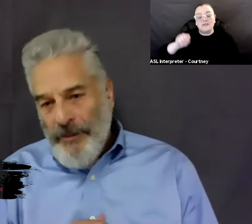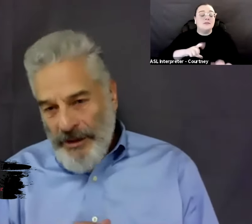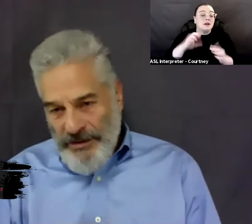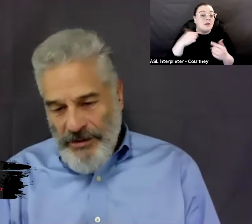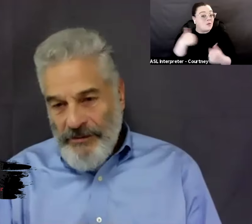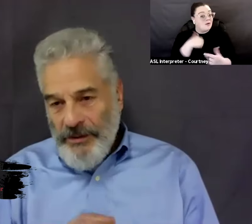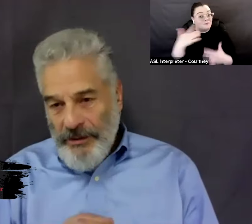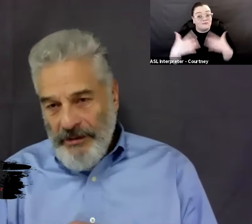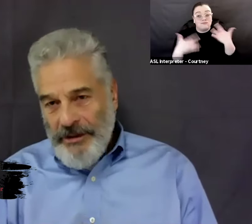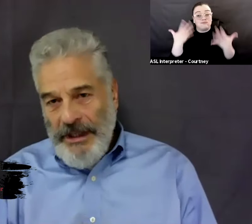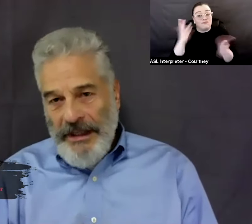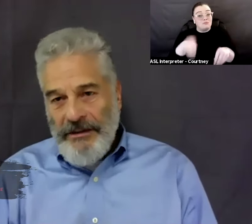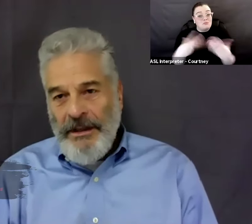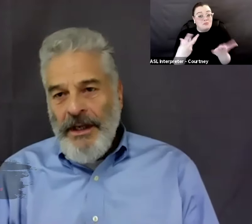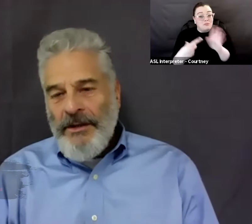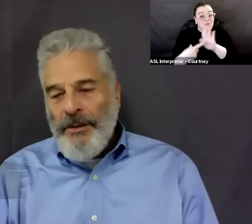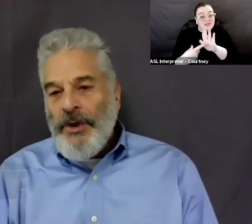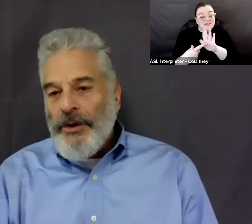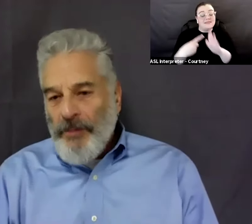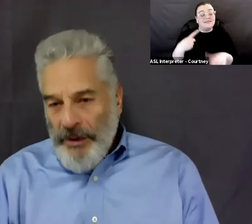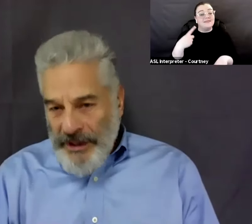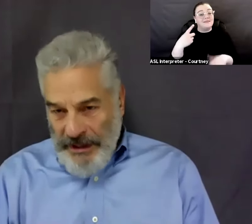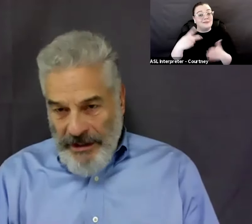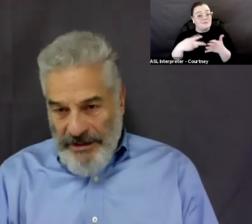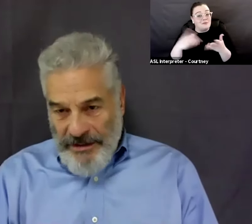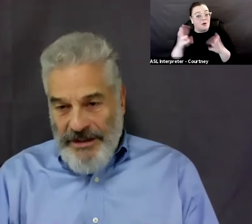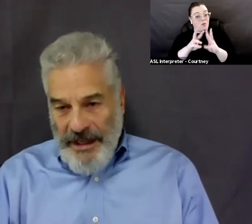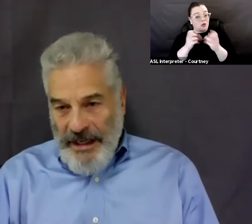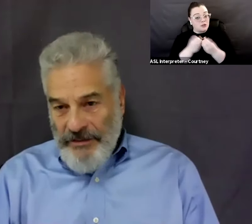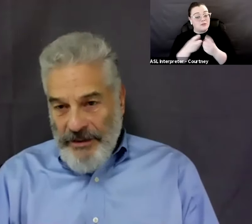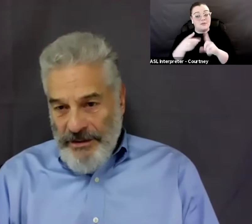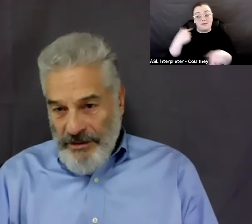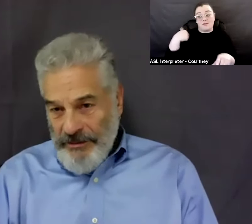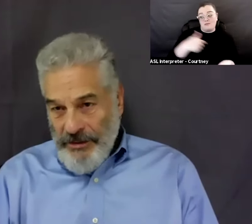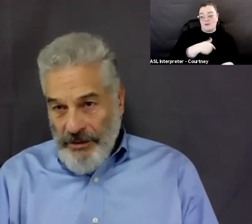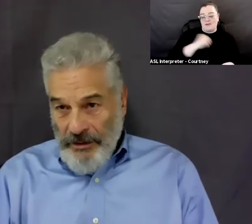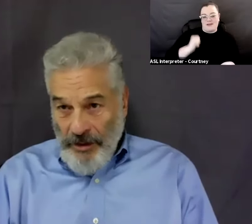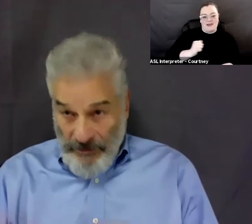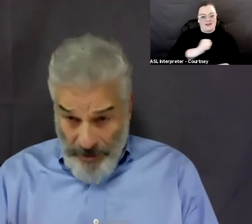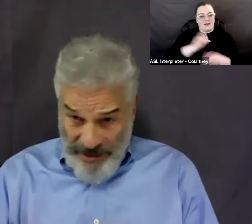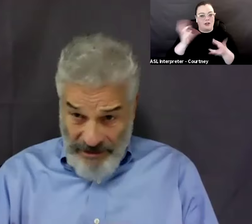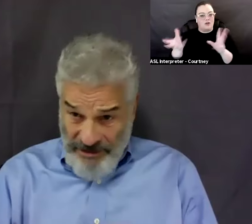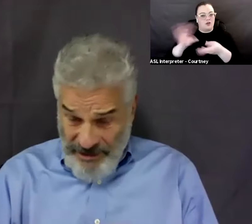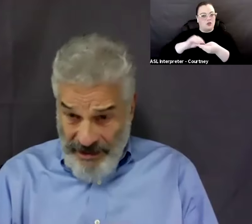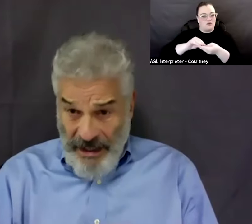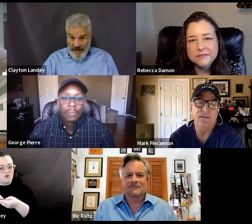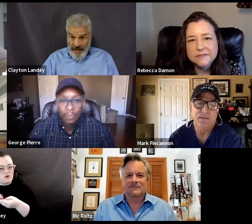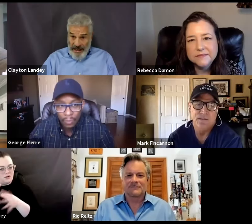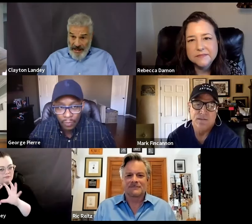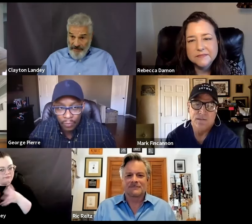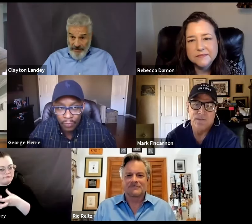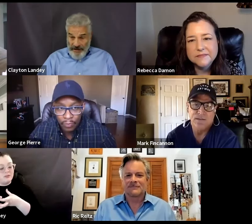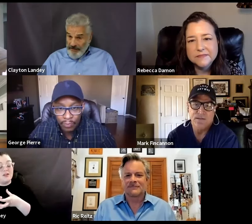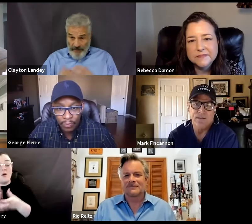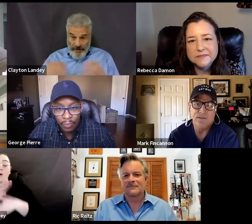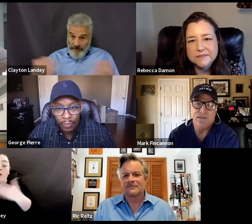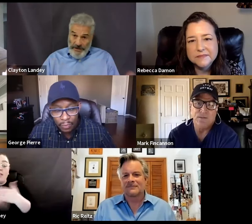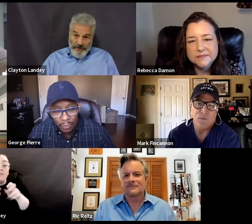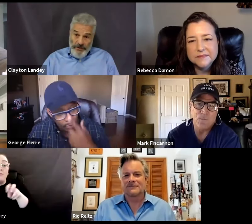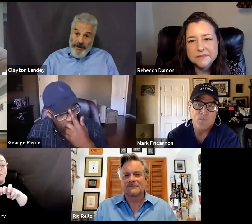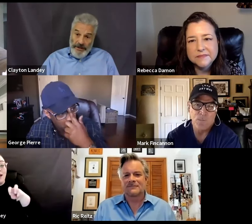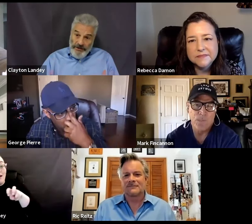program from our conservatory here in Atlanta, the Muriel Moore Danny Nelson SAG-AFTRA Conservatory. And all of our panelists today have given